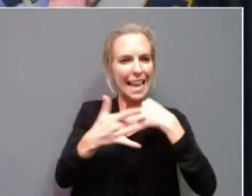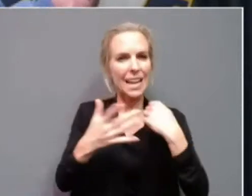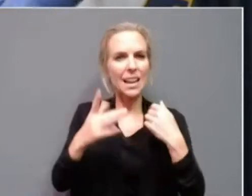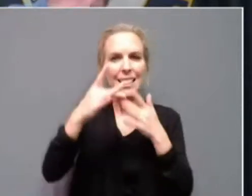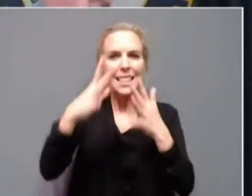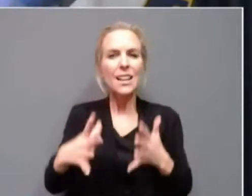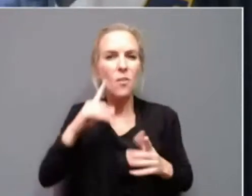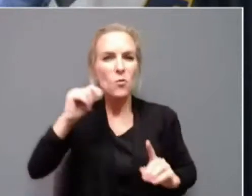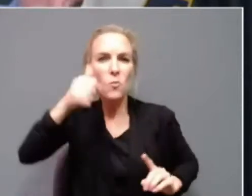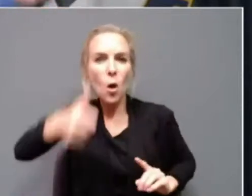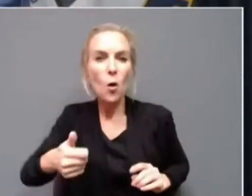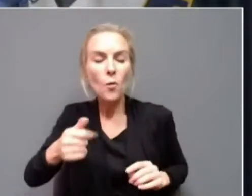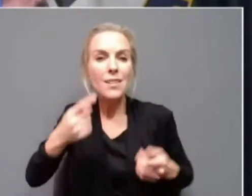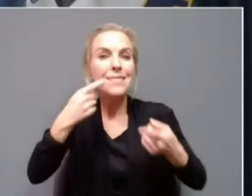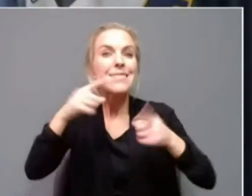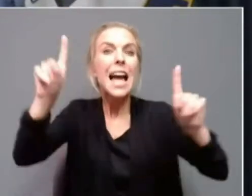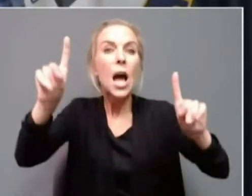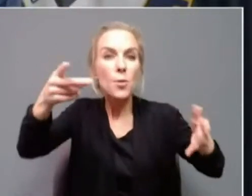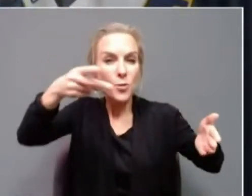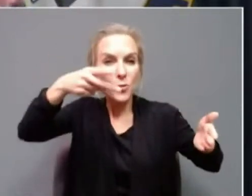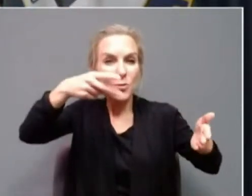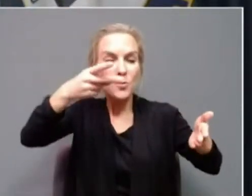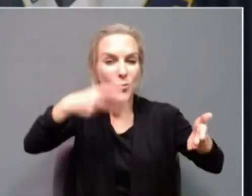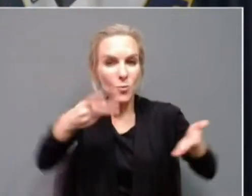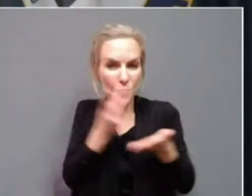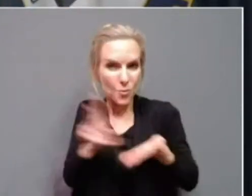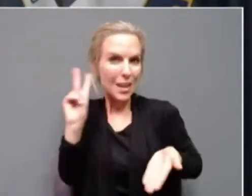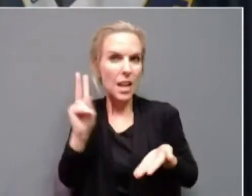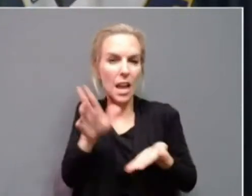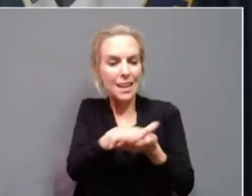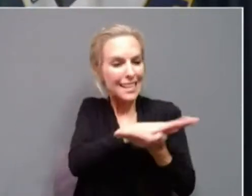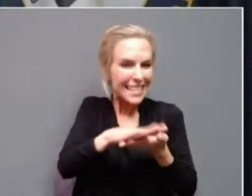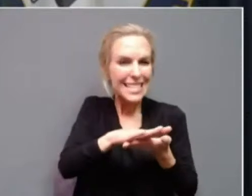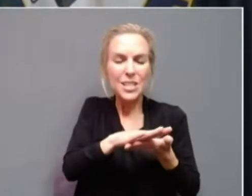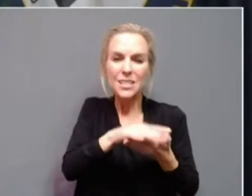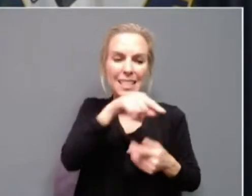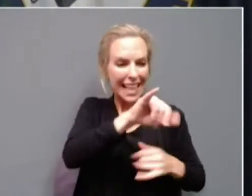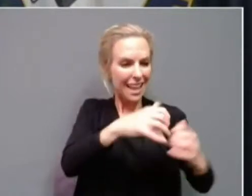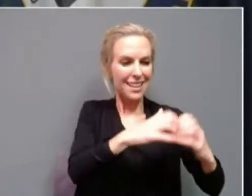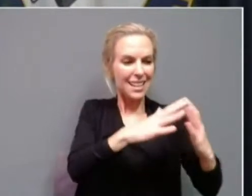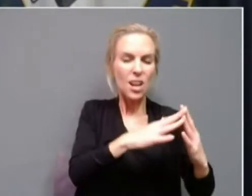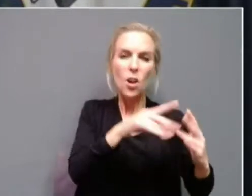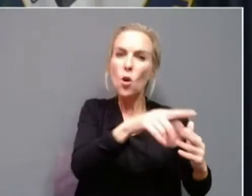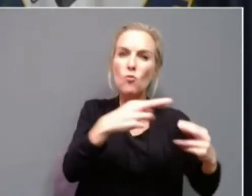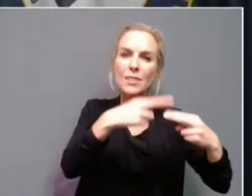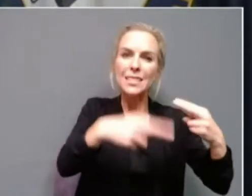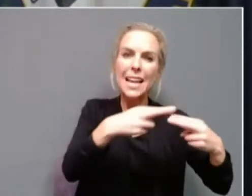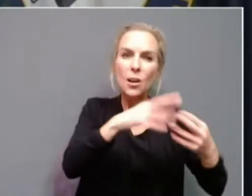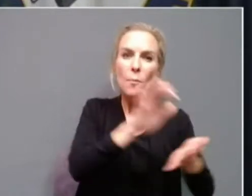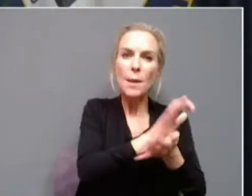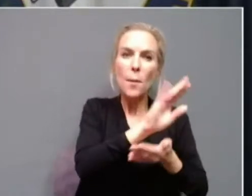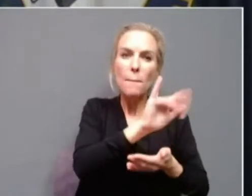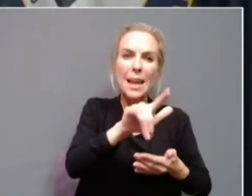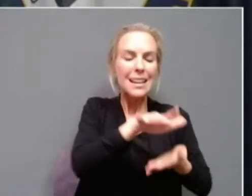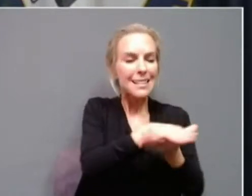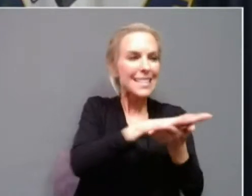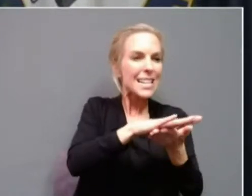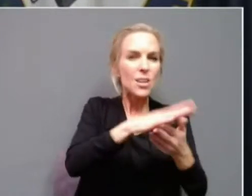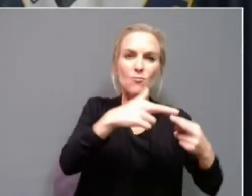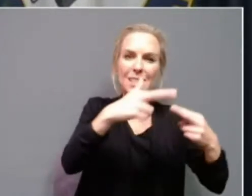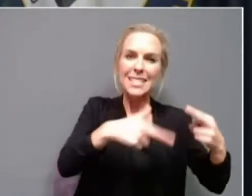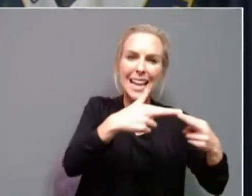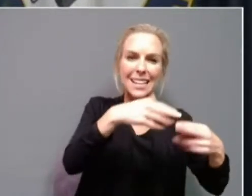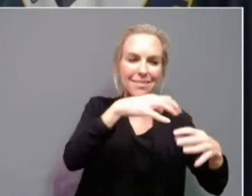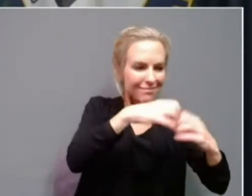made 2 weeks ago is going to be the cleanest, greenest, most technically advanced recycled paper mill in the world. Right there in